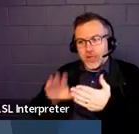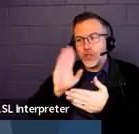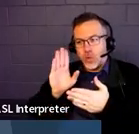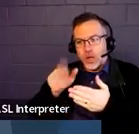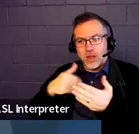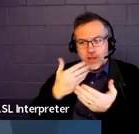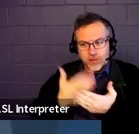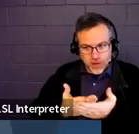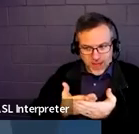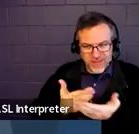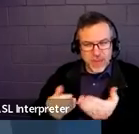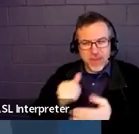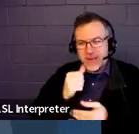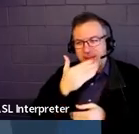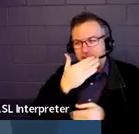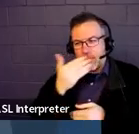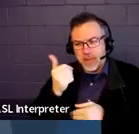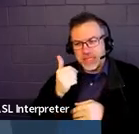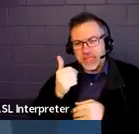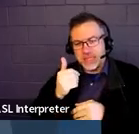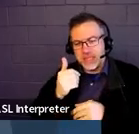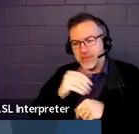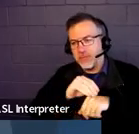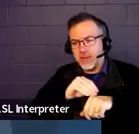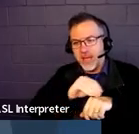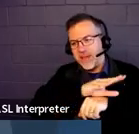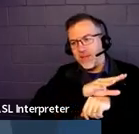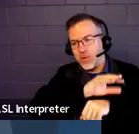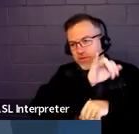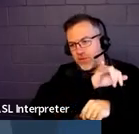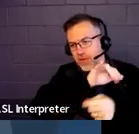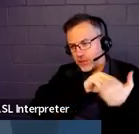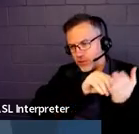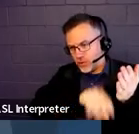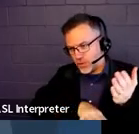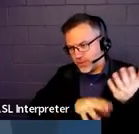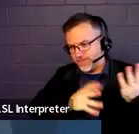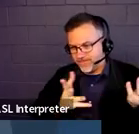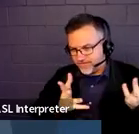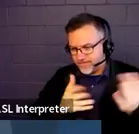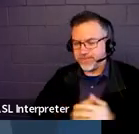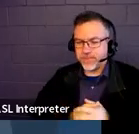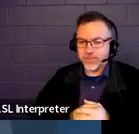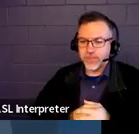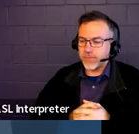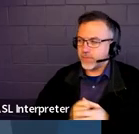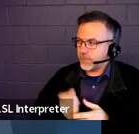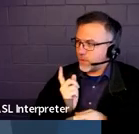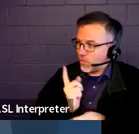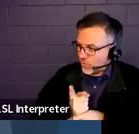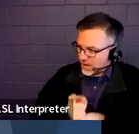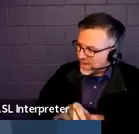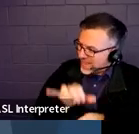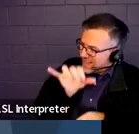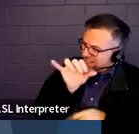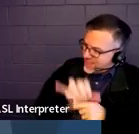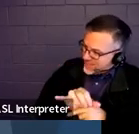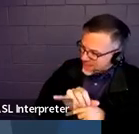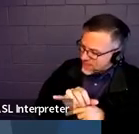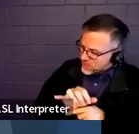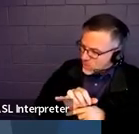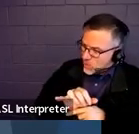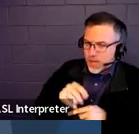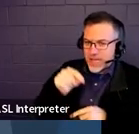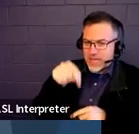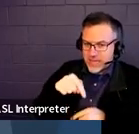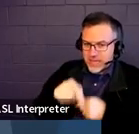be the best influence for that particular student. Right. And that's what this current year's